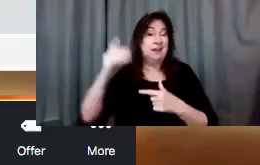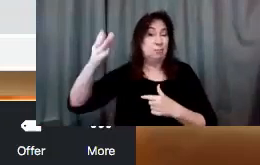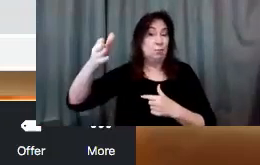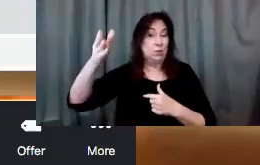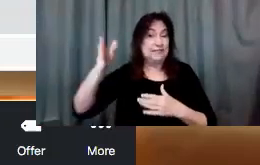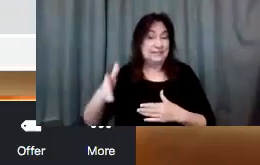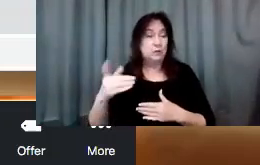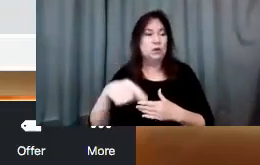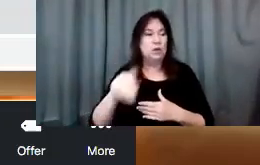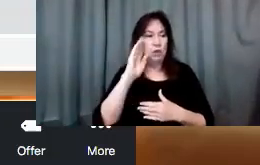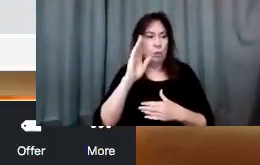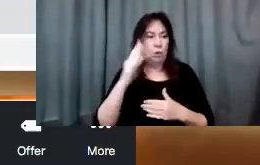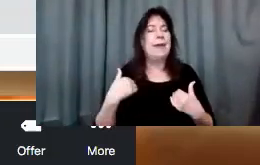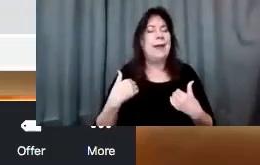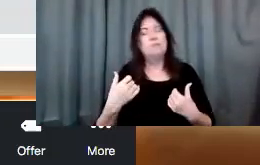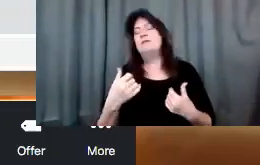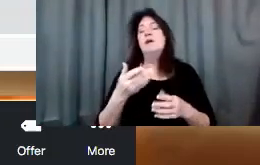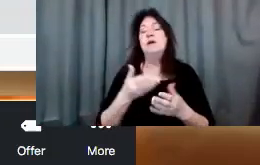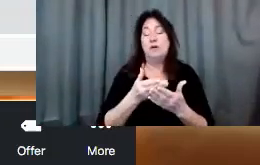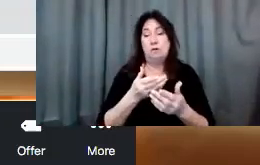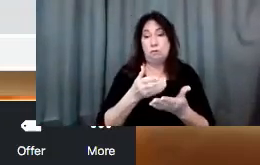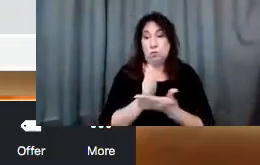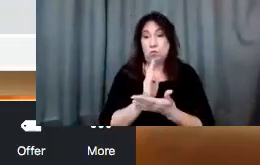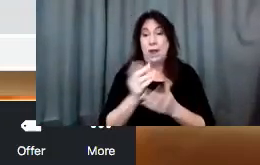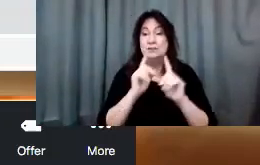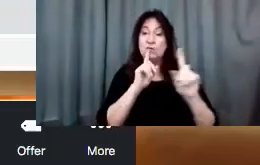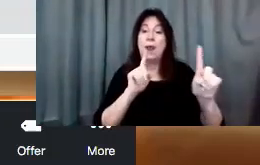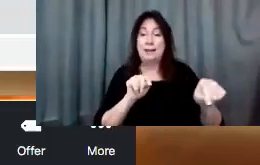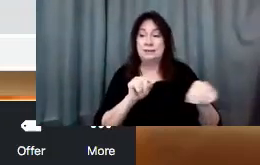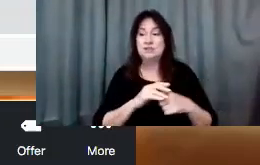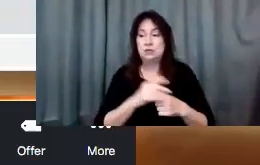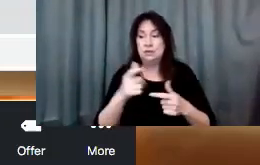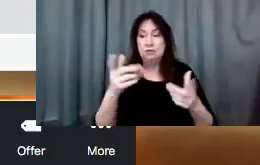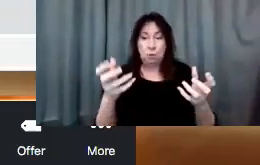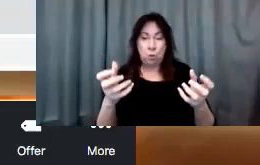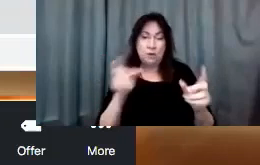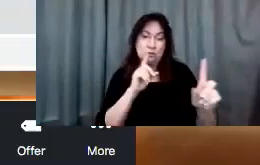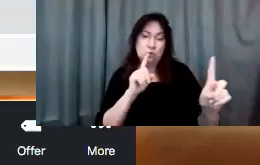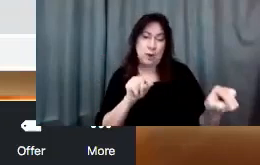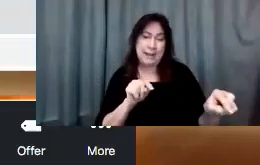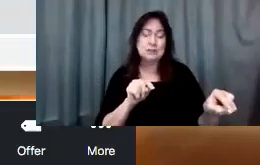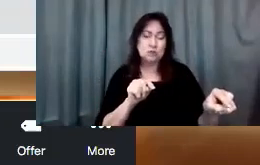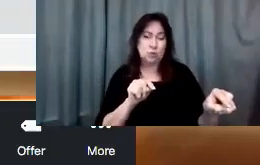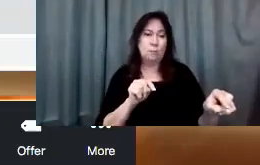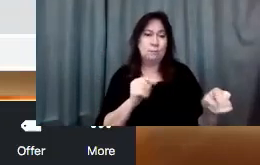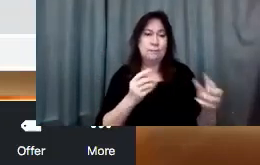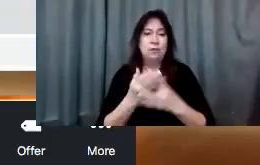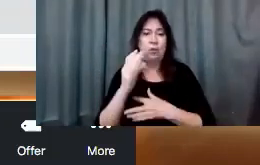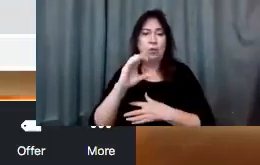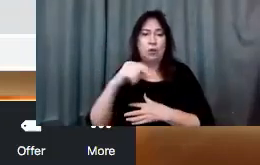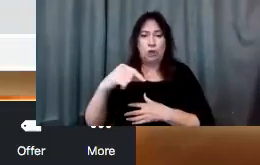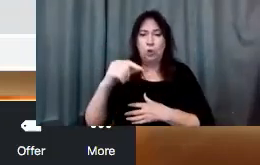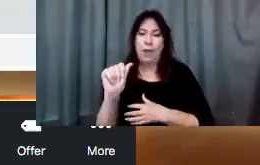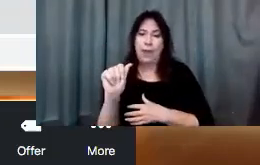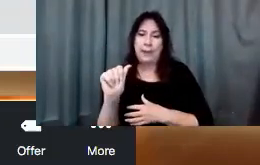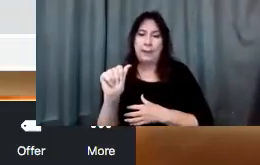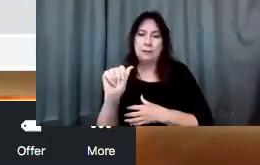you will have the right to be able to answer those questions if you wanted to just answer them via that Q&A area.